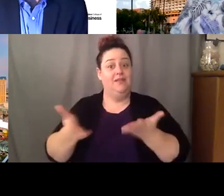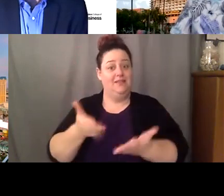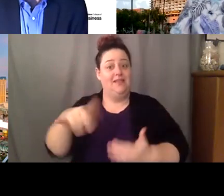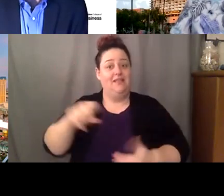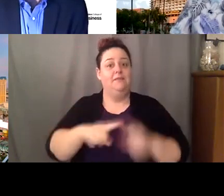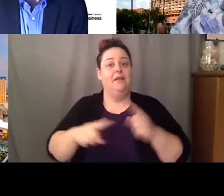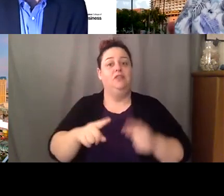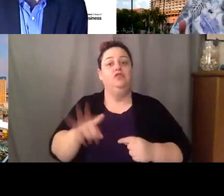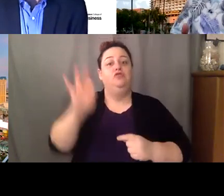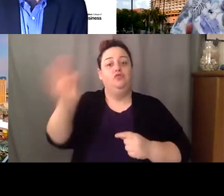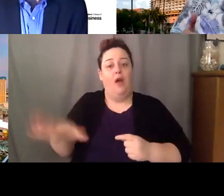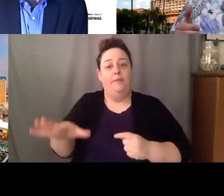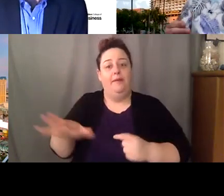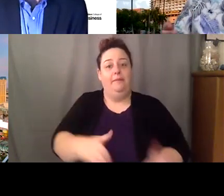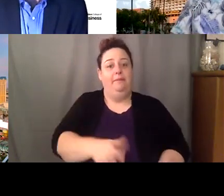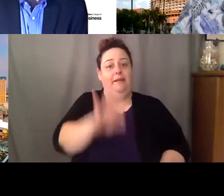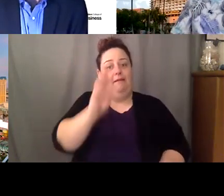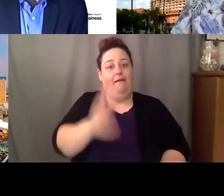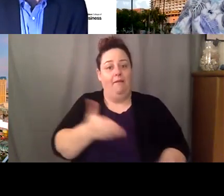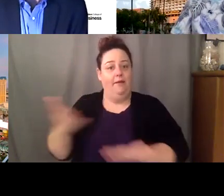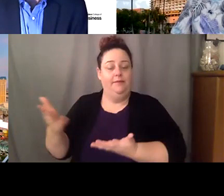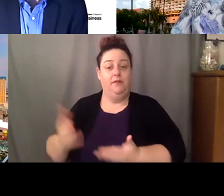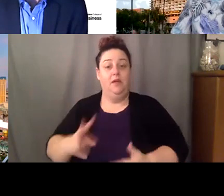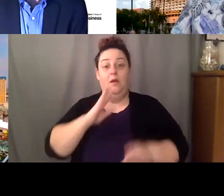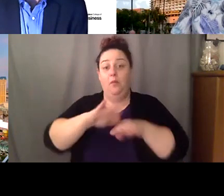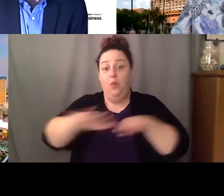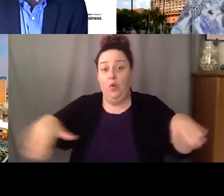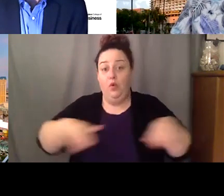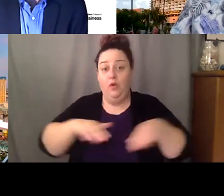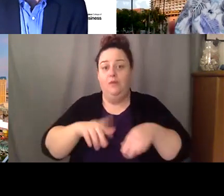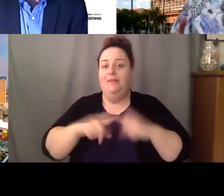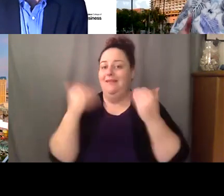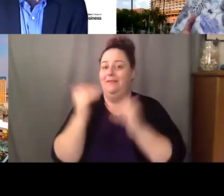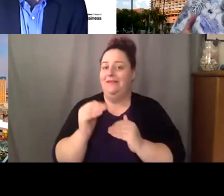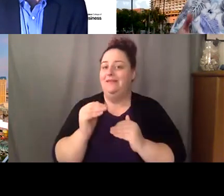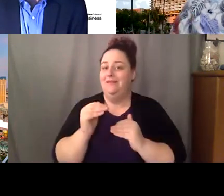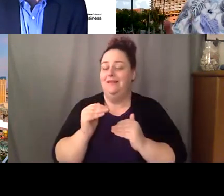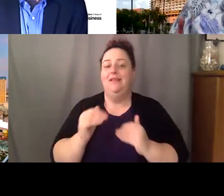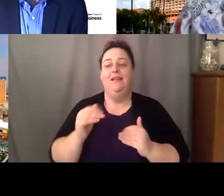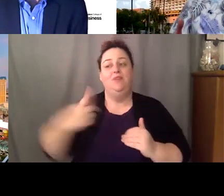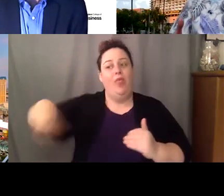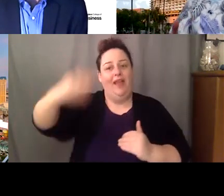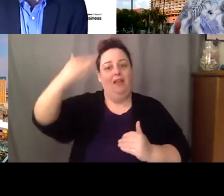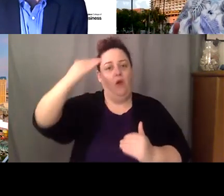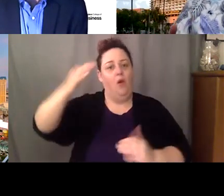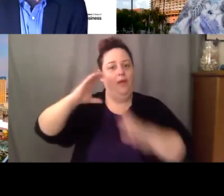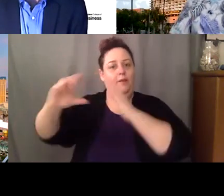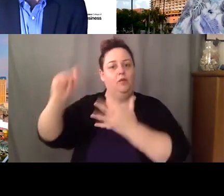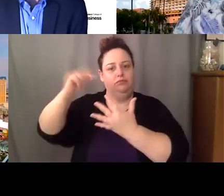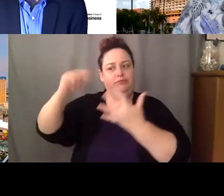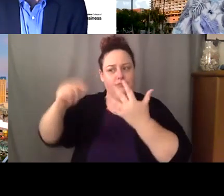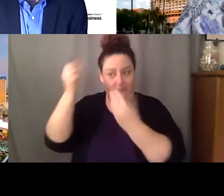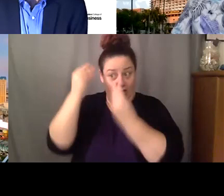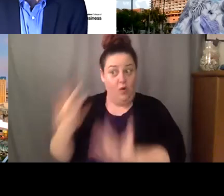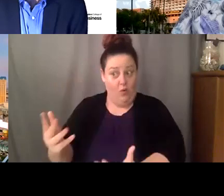and go only. They know the pool's open, but it's limited service. So we make sure to reach out to